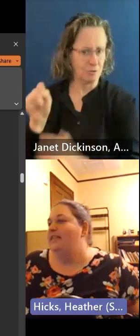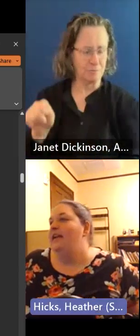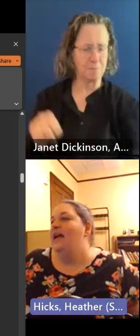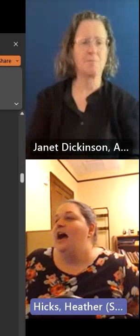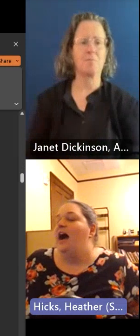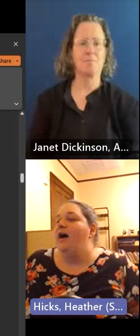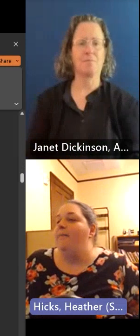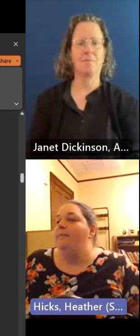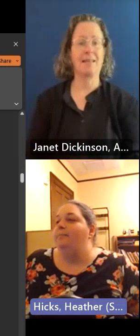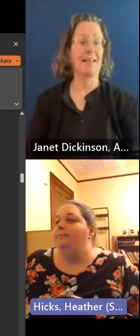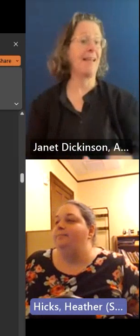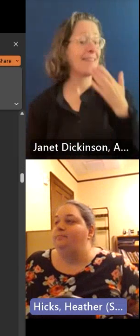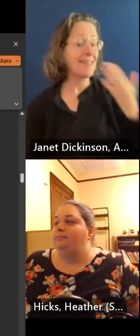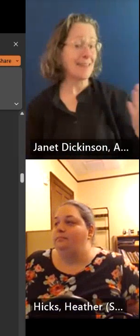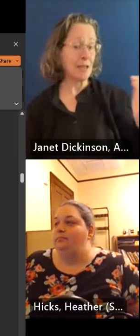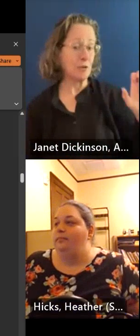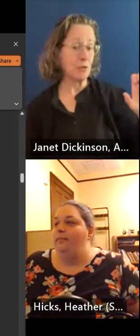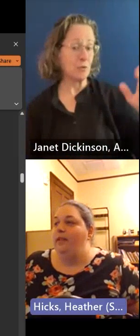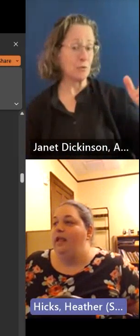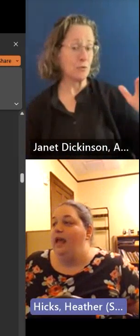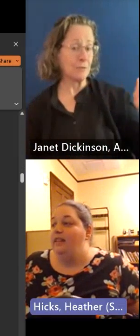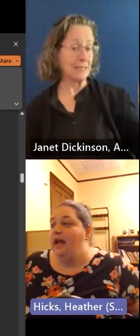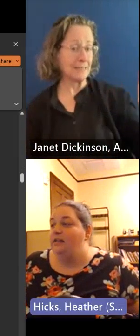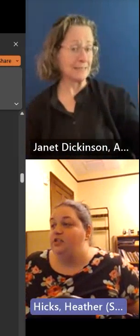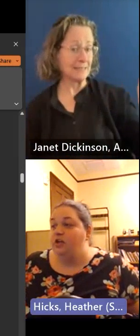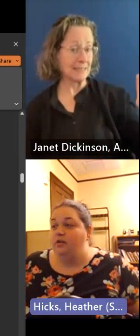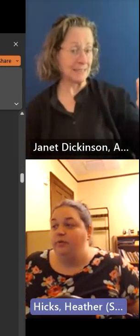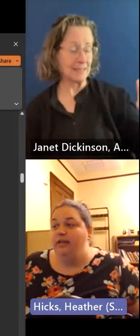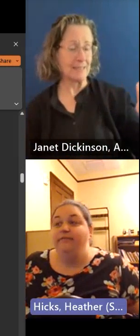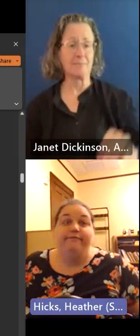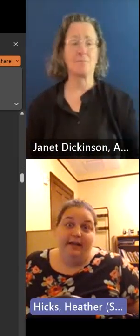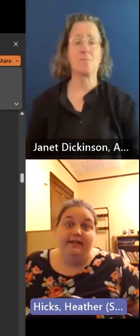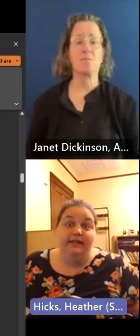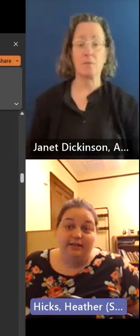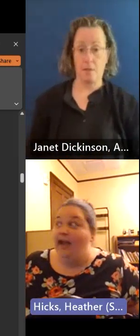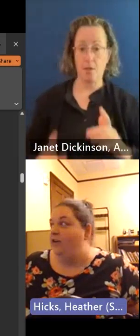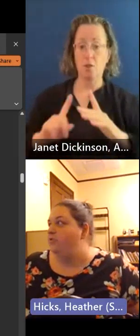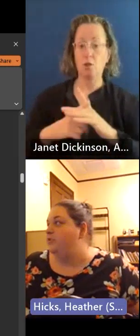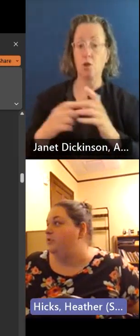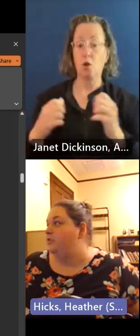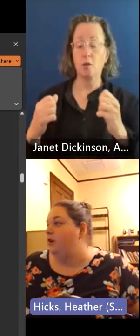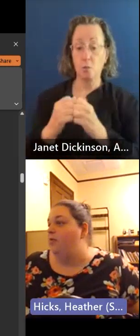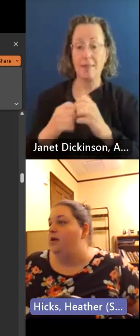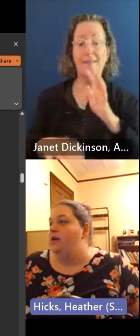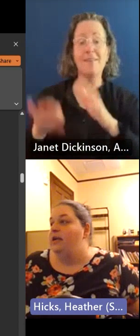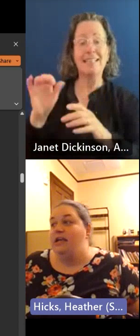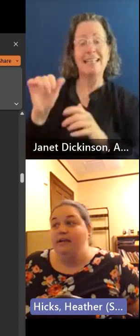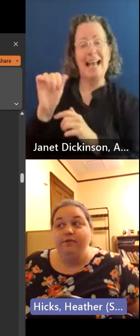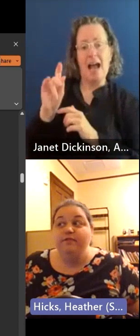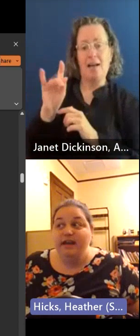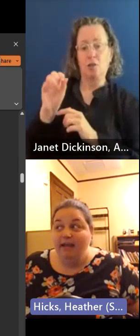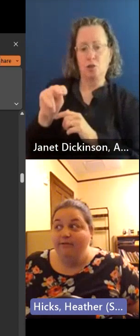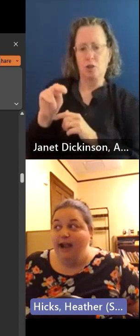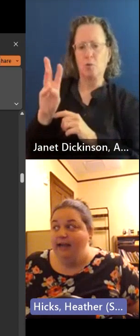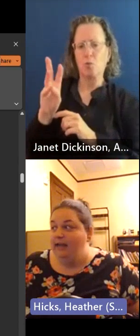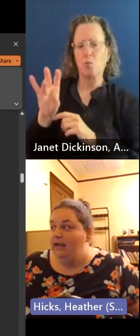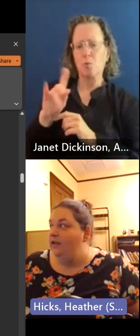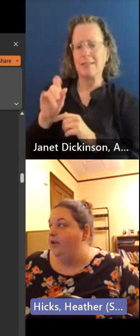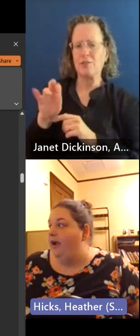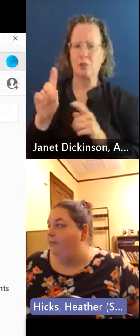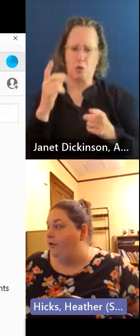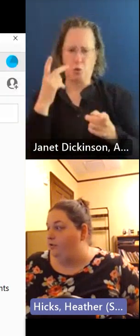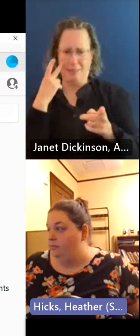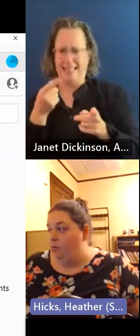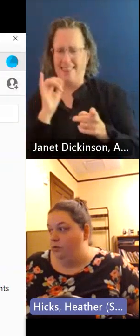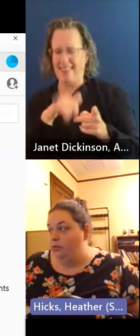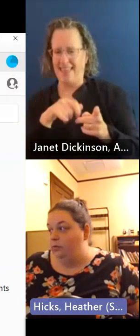Thank you, Christy. And that starts with finding the action wizard. So if you've never added it,